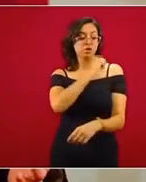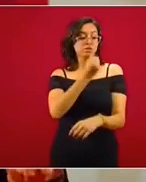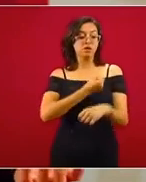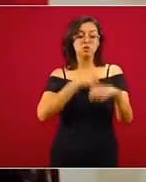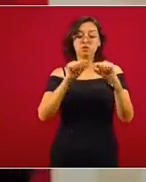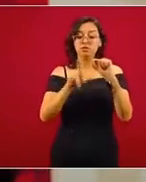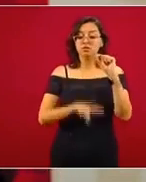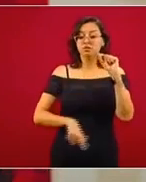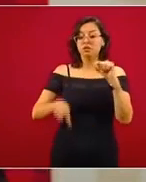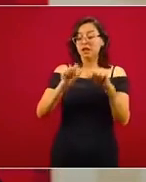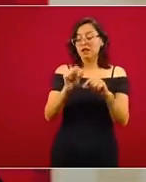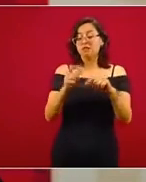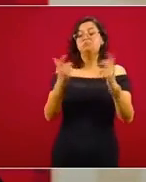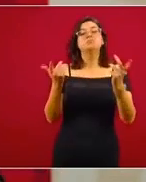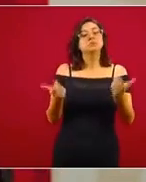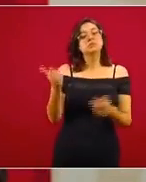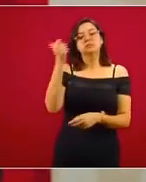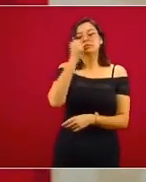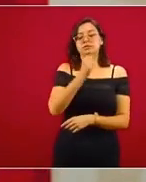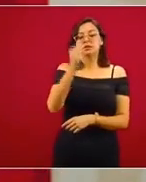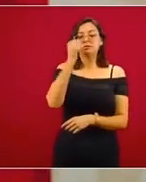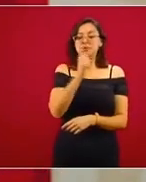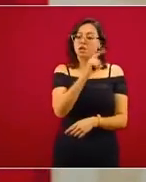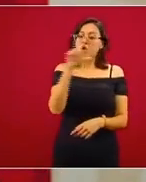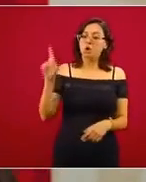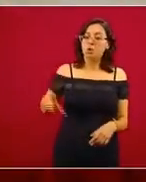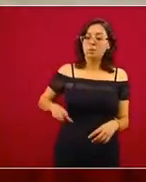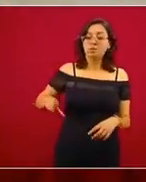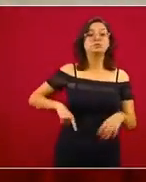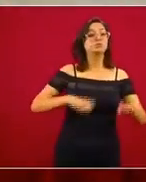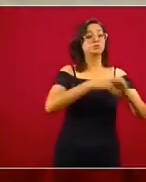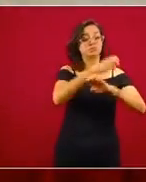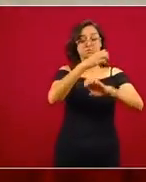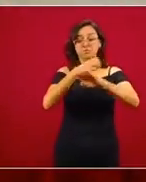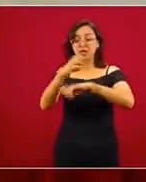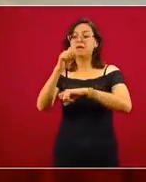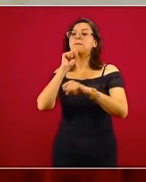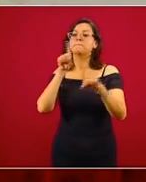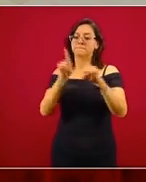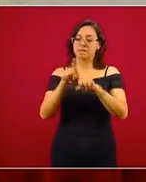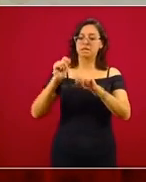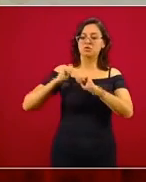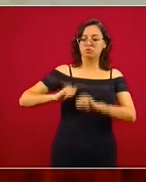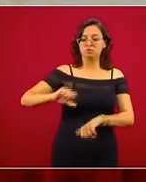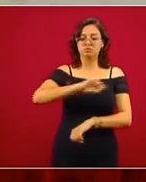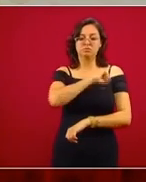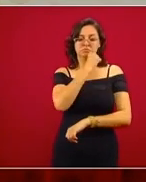is the health authority at a national level,